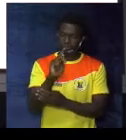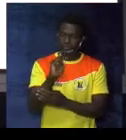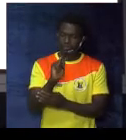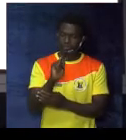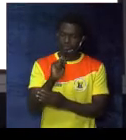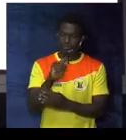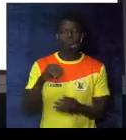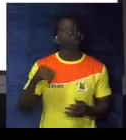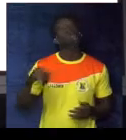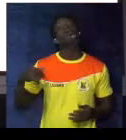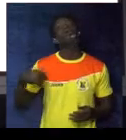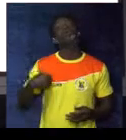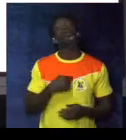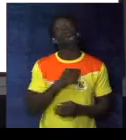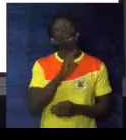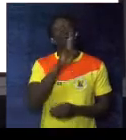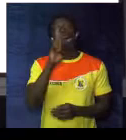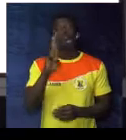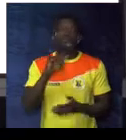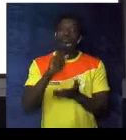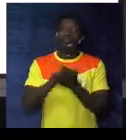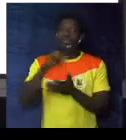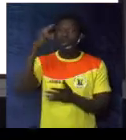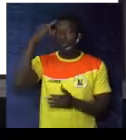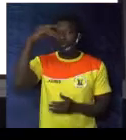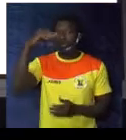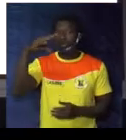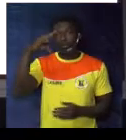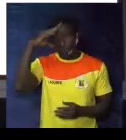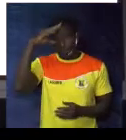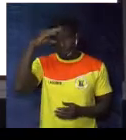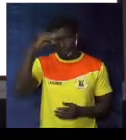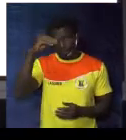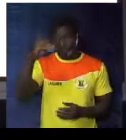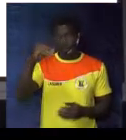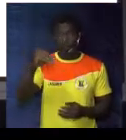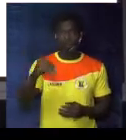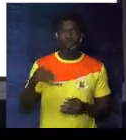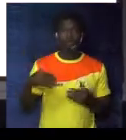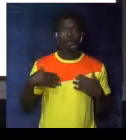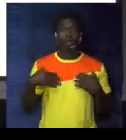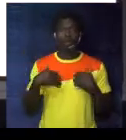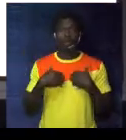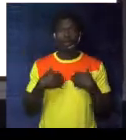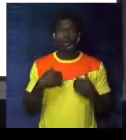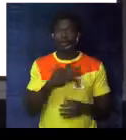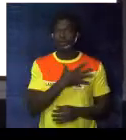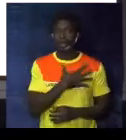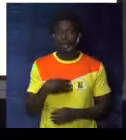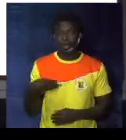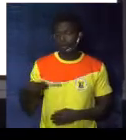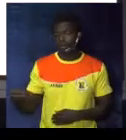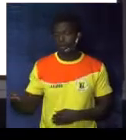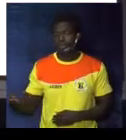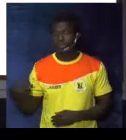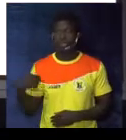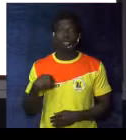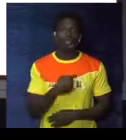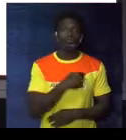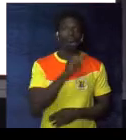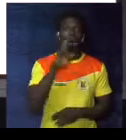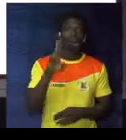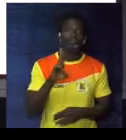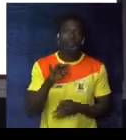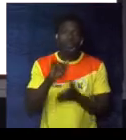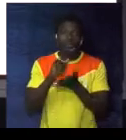T-H-A-T. We use that for human beings, animals, and objects. We use